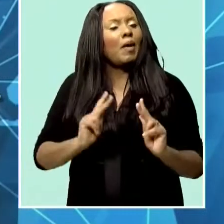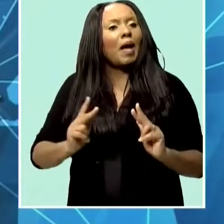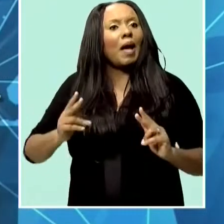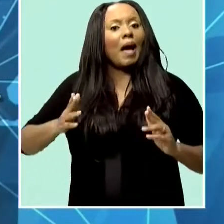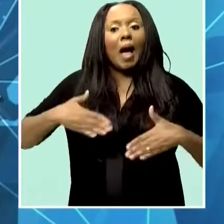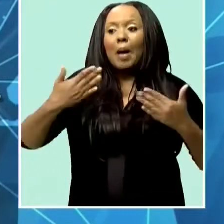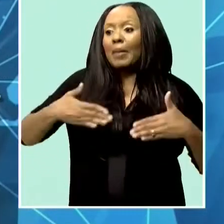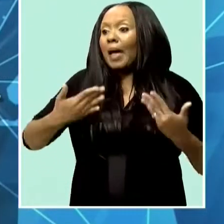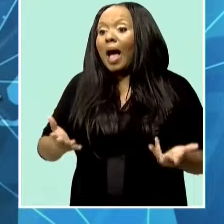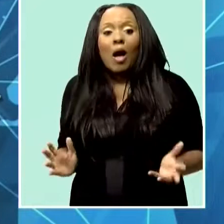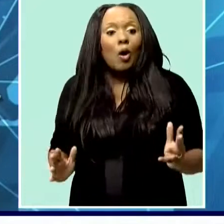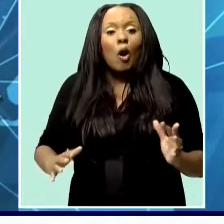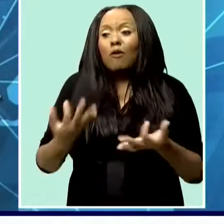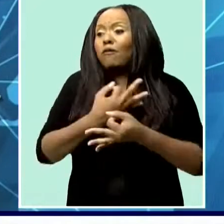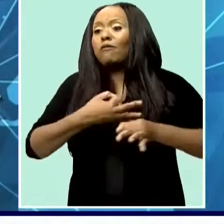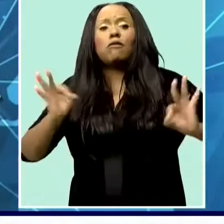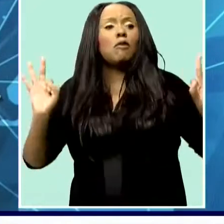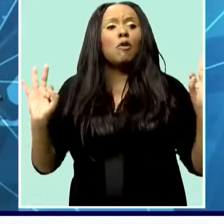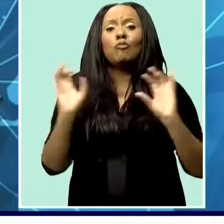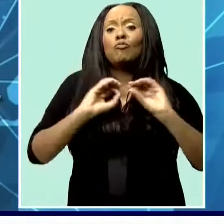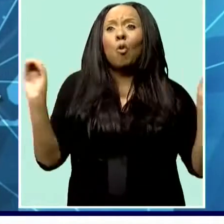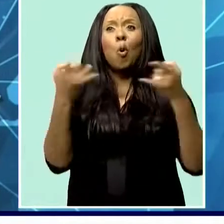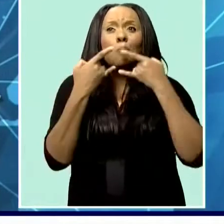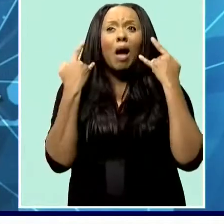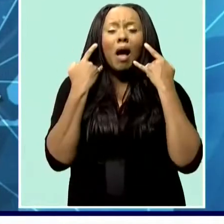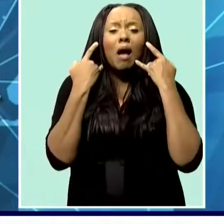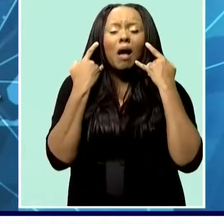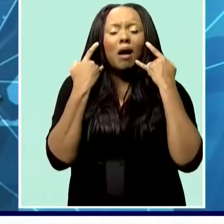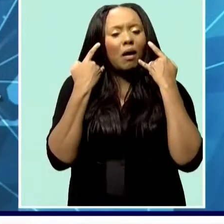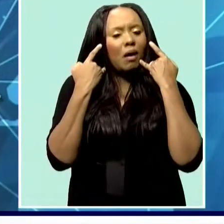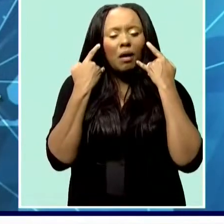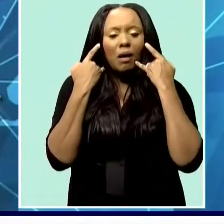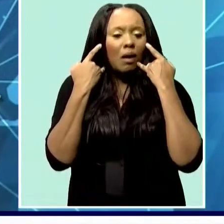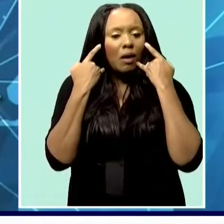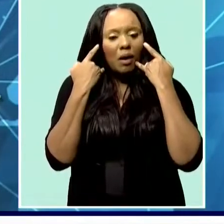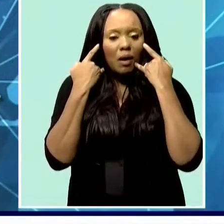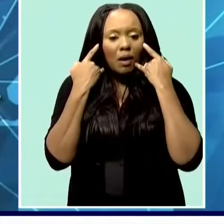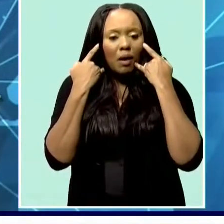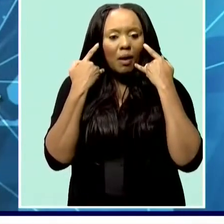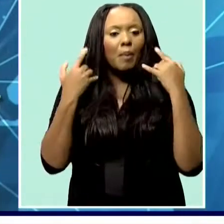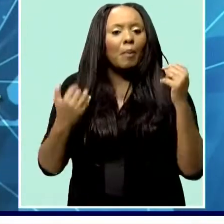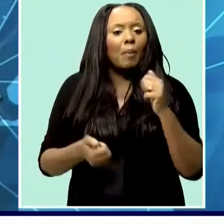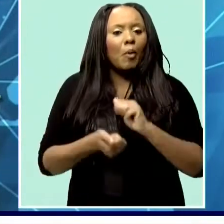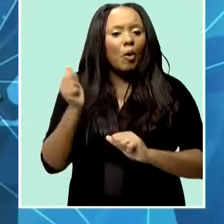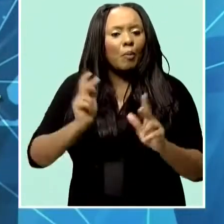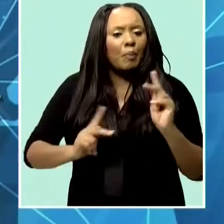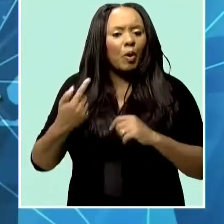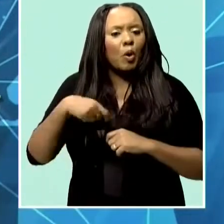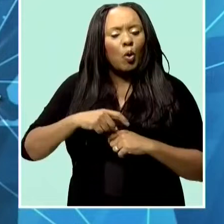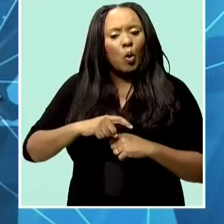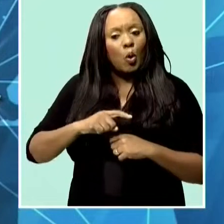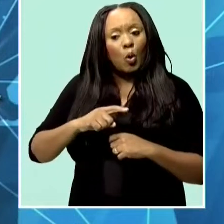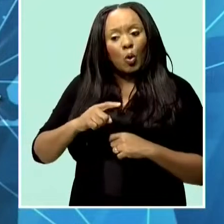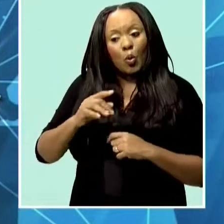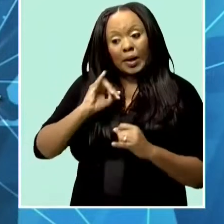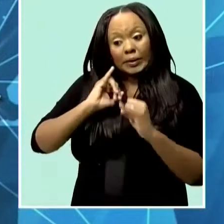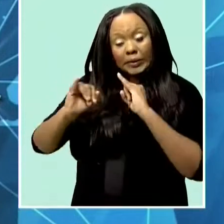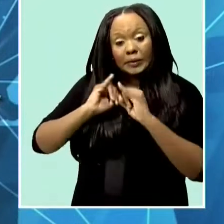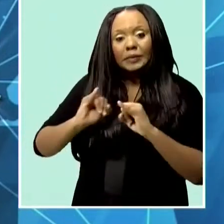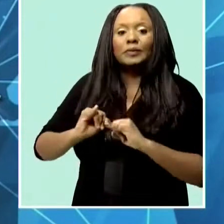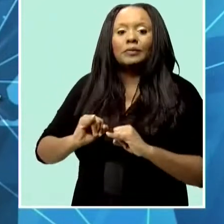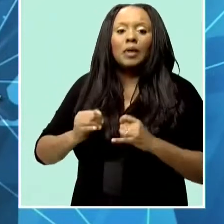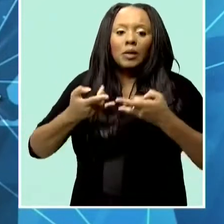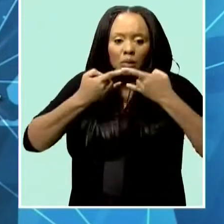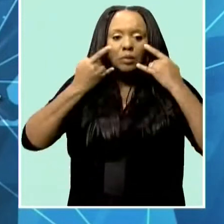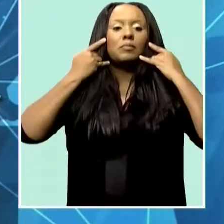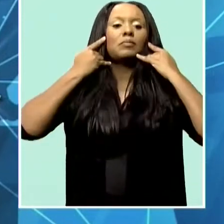those masks for now, and they have the option, but most of those Barbadians we spoke to were wearing their masks. In fact, I